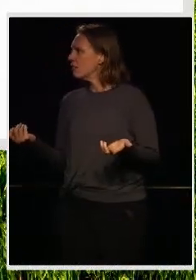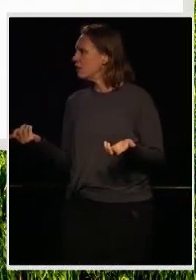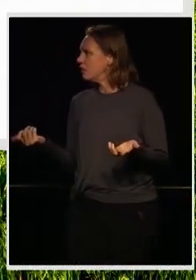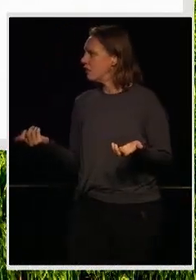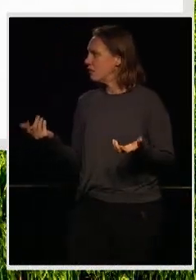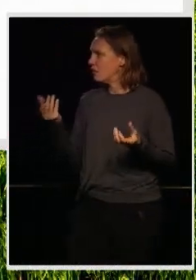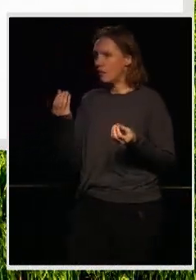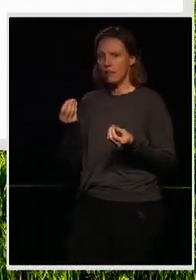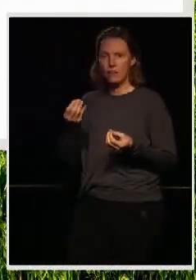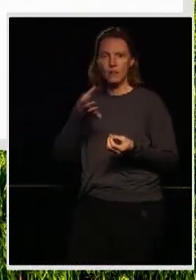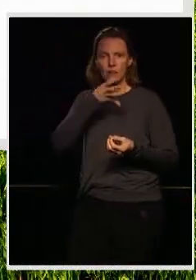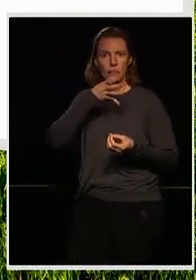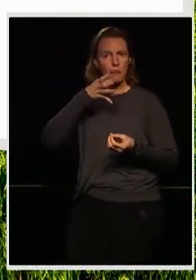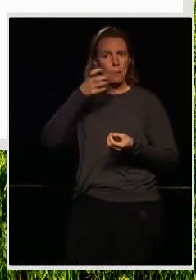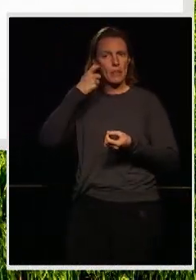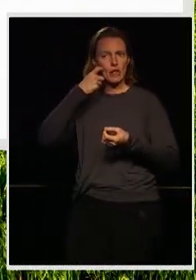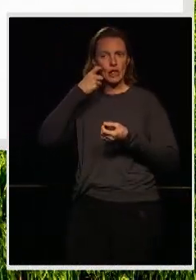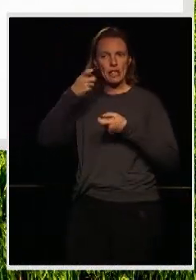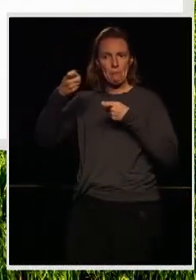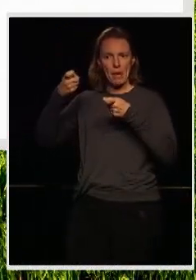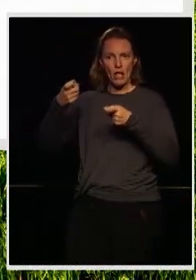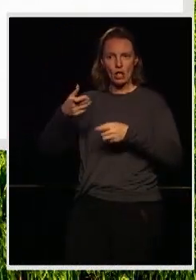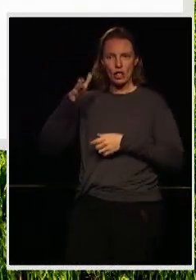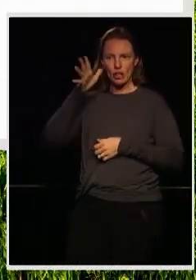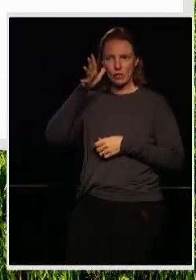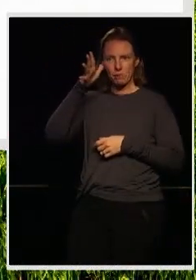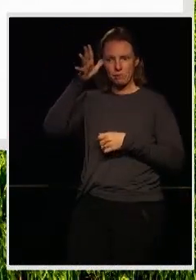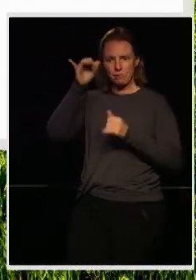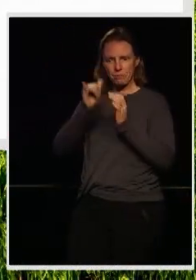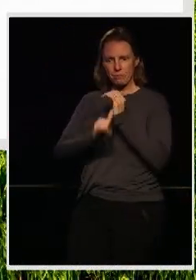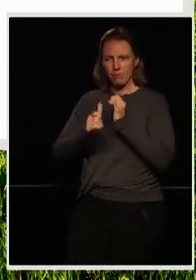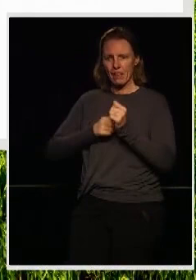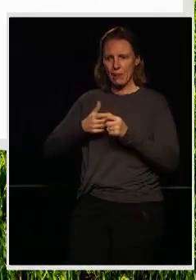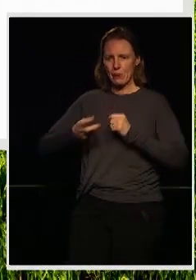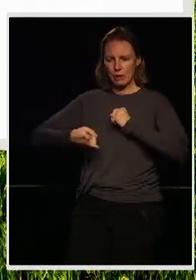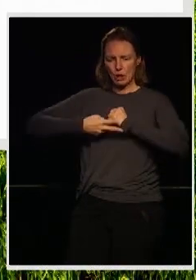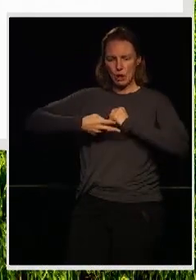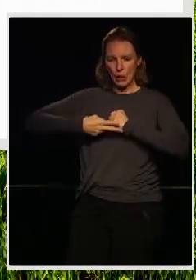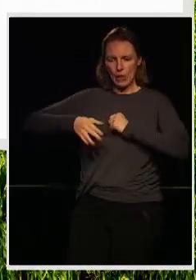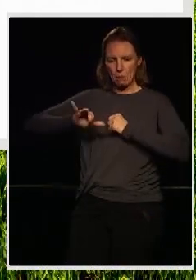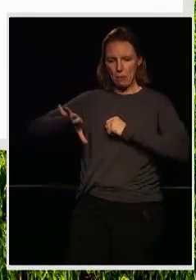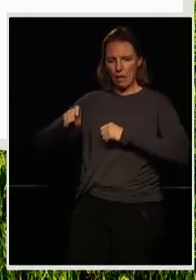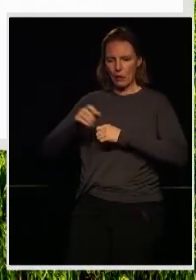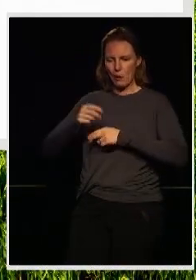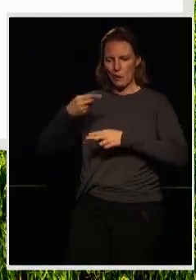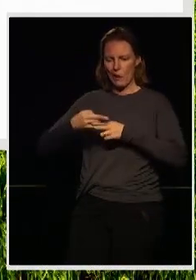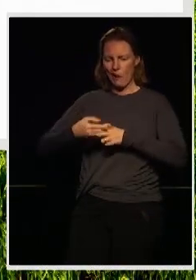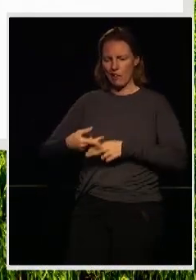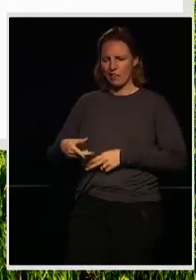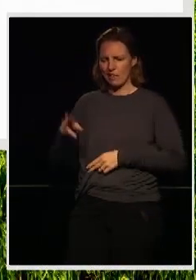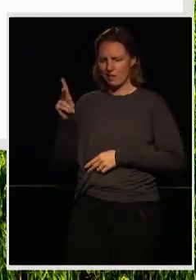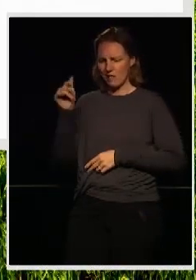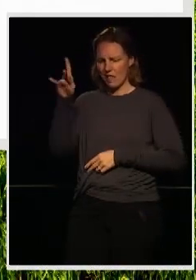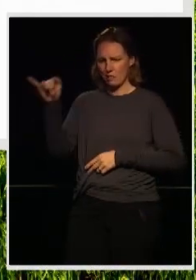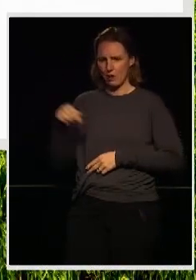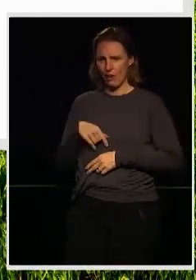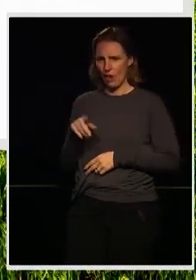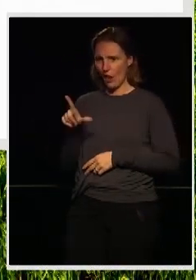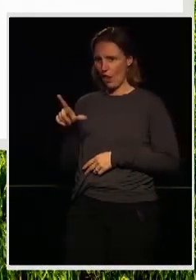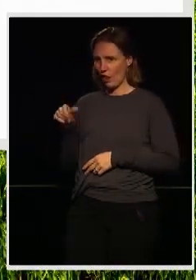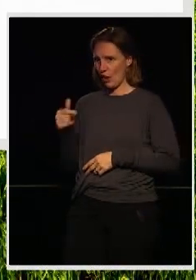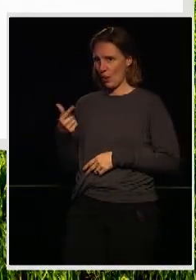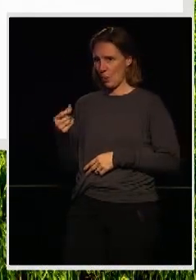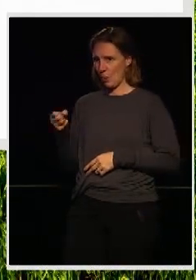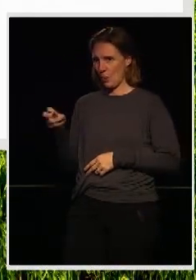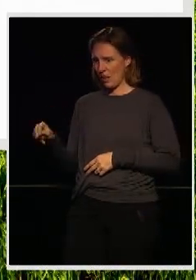So farmers currently manage their manure in what's called a manure storage pond, or what we call in Knoxville, a lagoon.